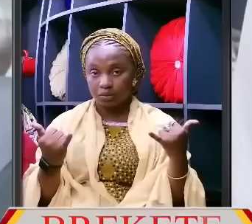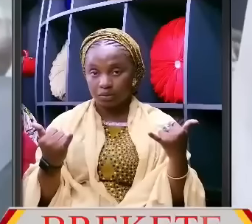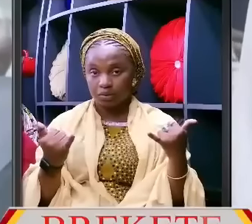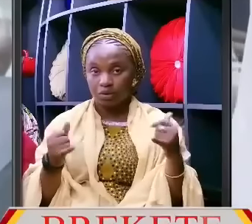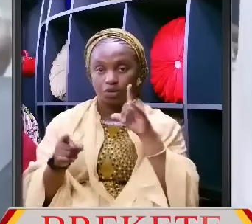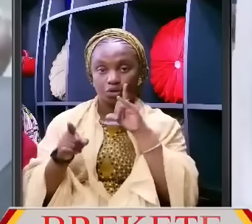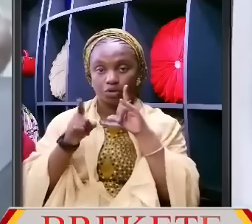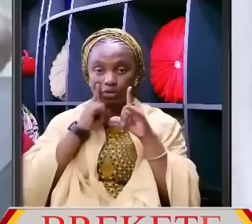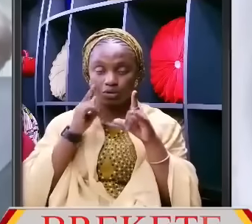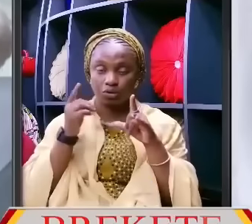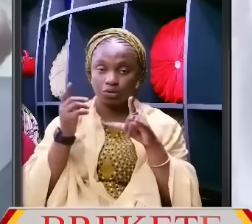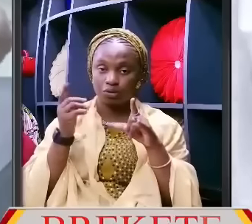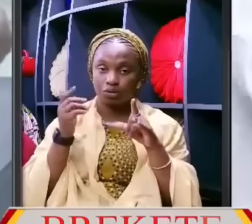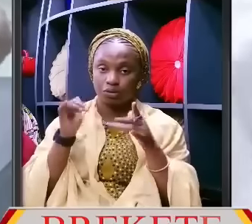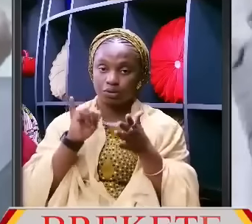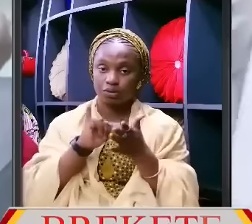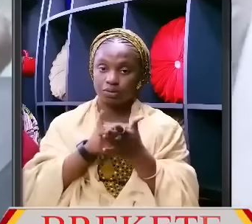in talk say